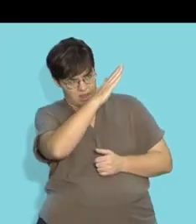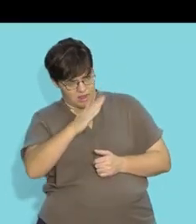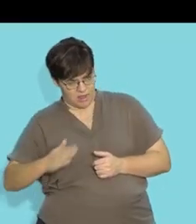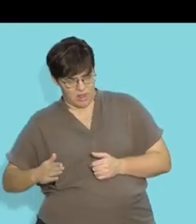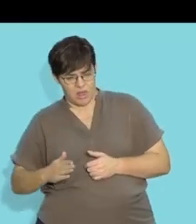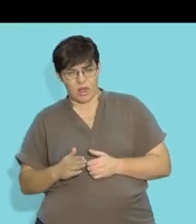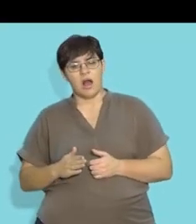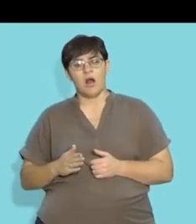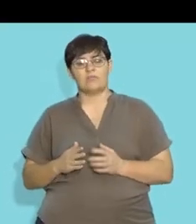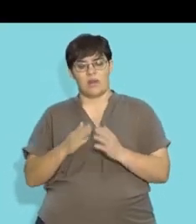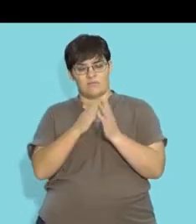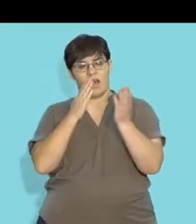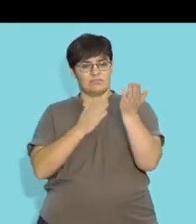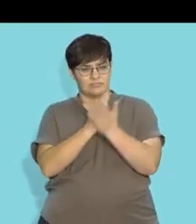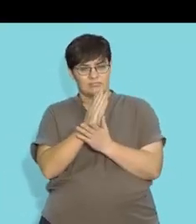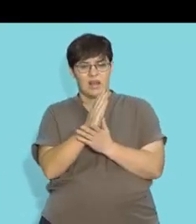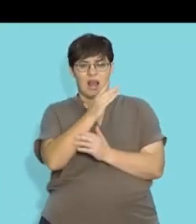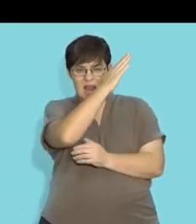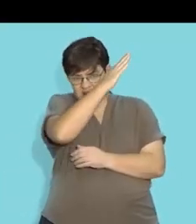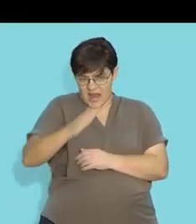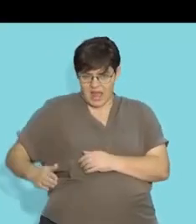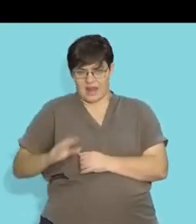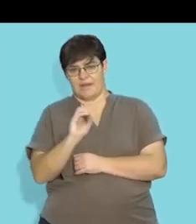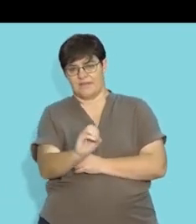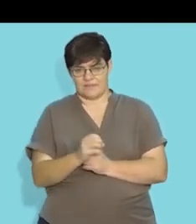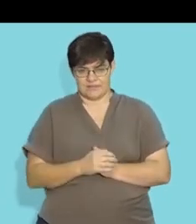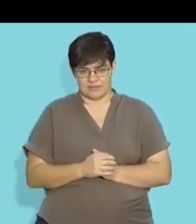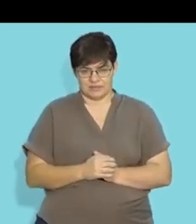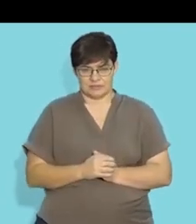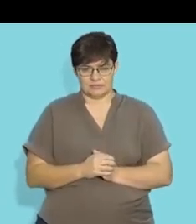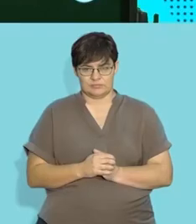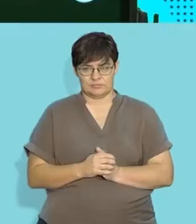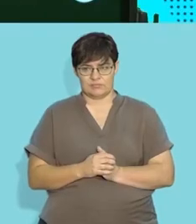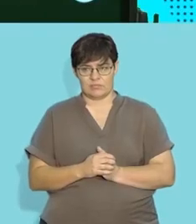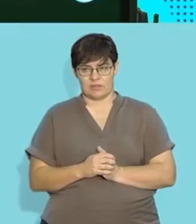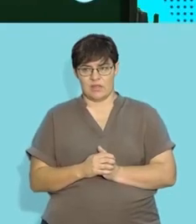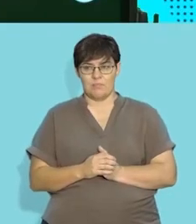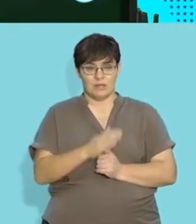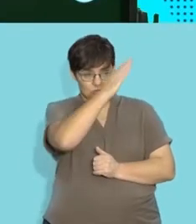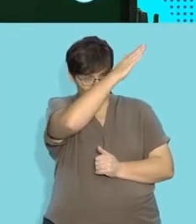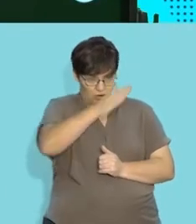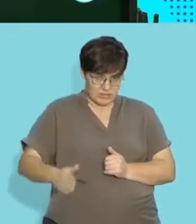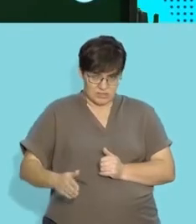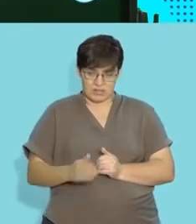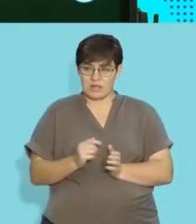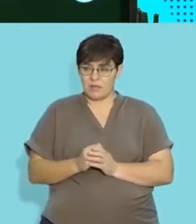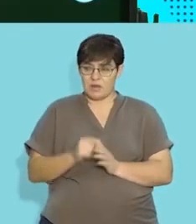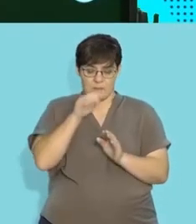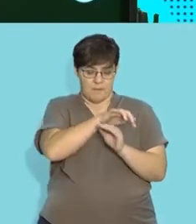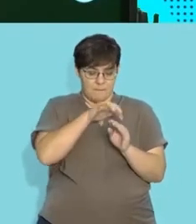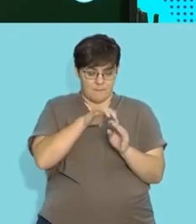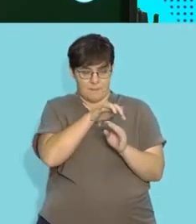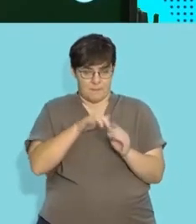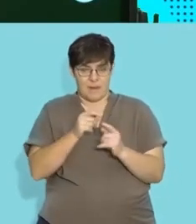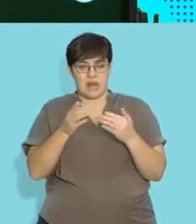the data given here follow a linear trend. Okay, I can draw kind of a straight line. If I draw a straight line,